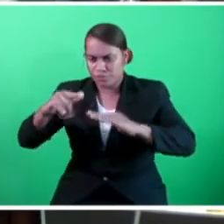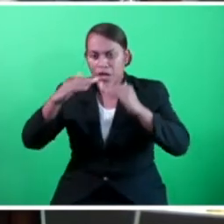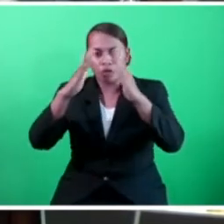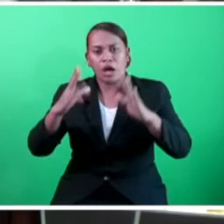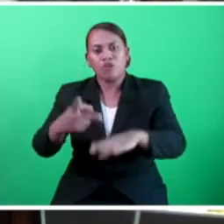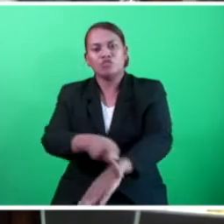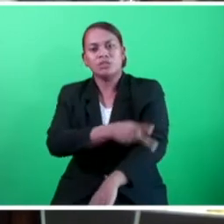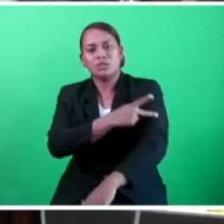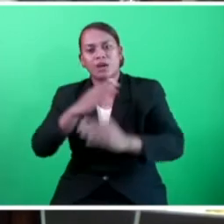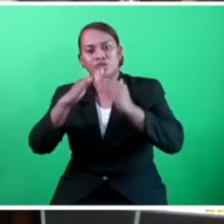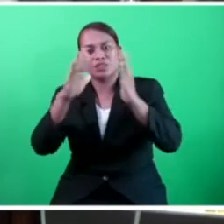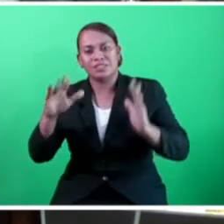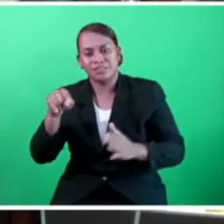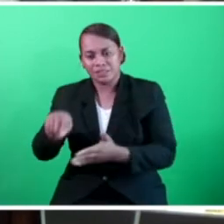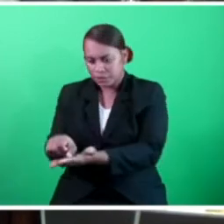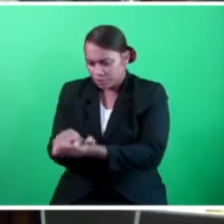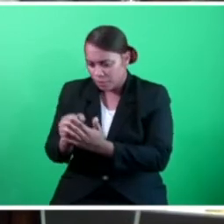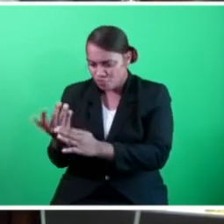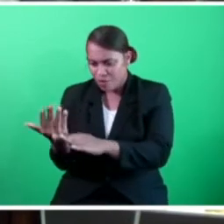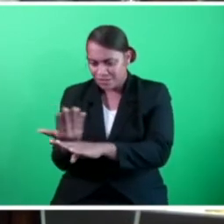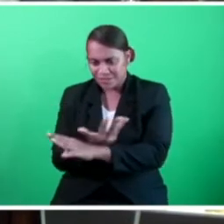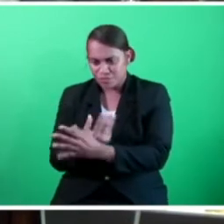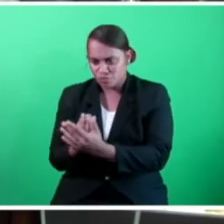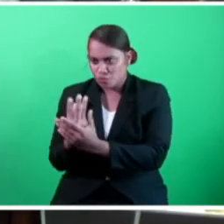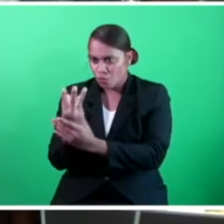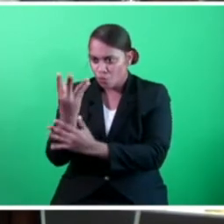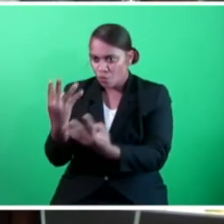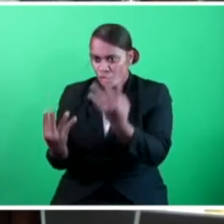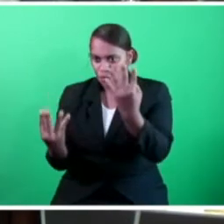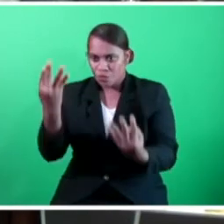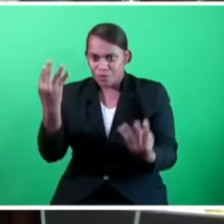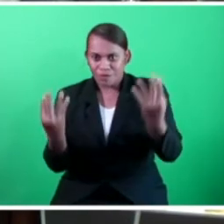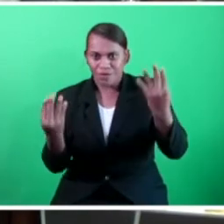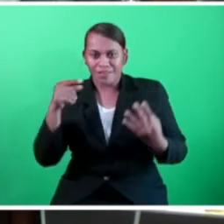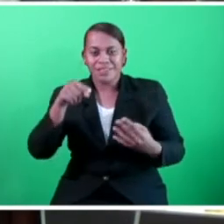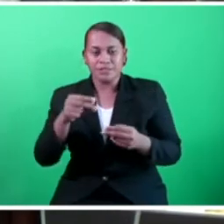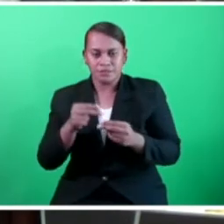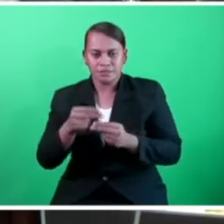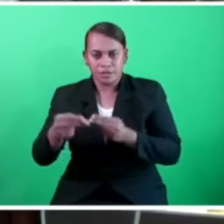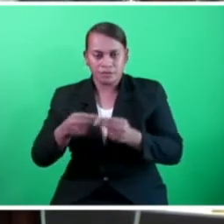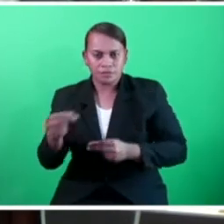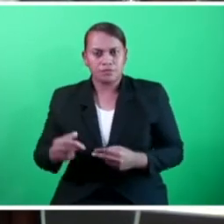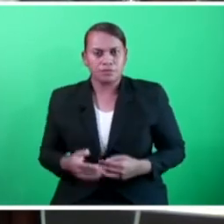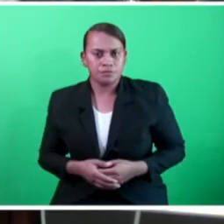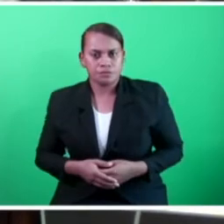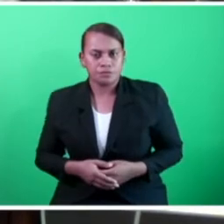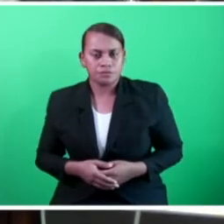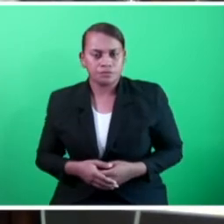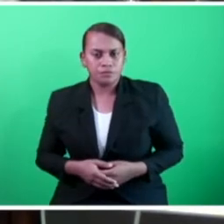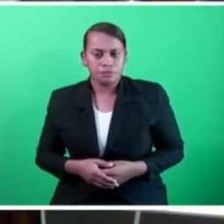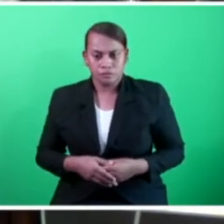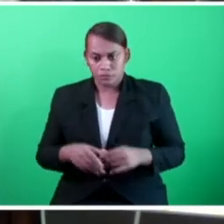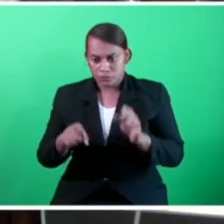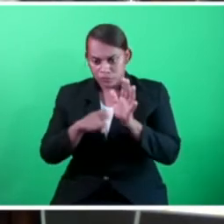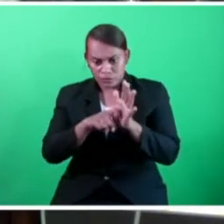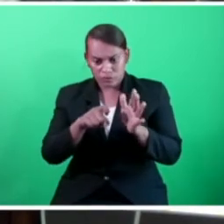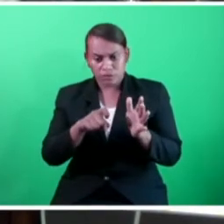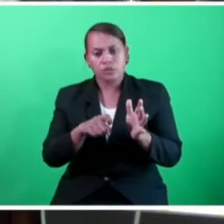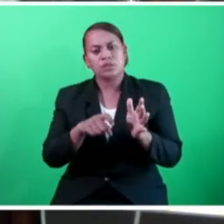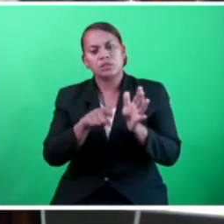Honorable Speaker said, also out of the Ridge to Reef, R2R, Ridge to Reef project, we